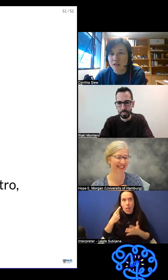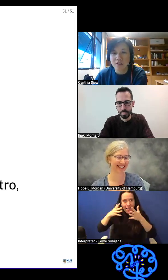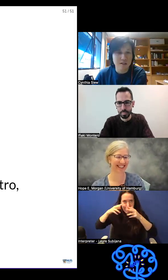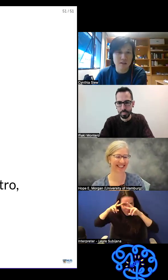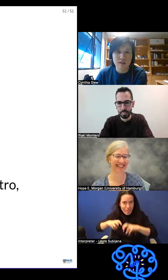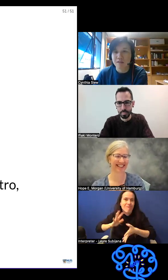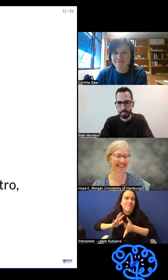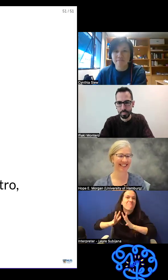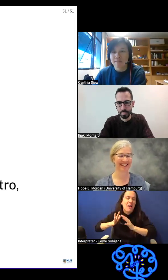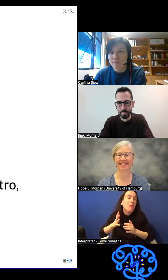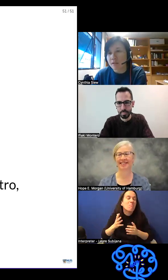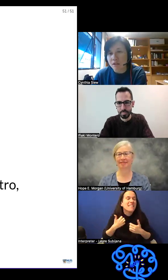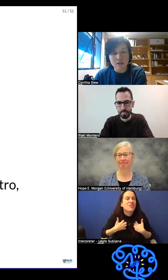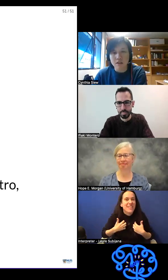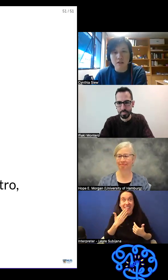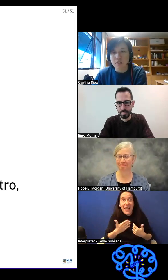later.